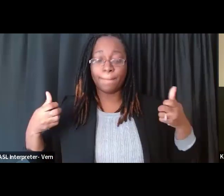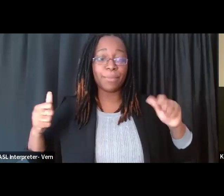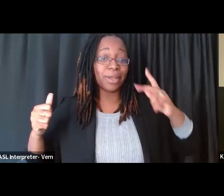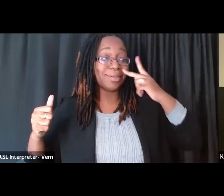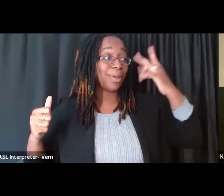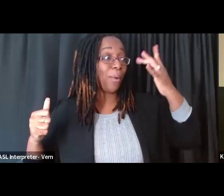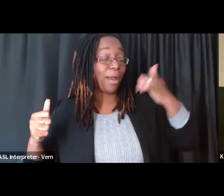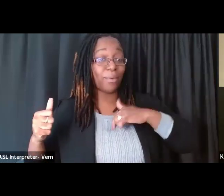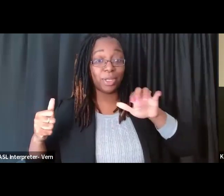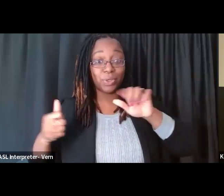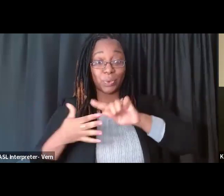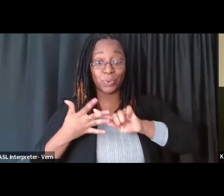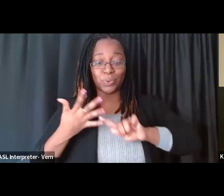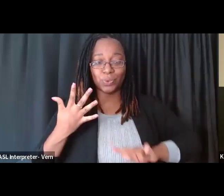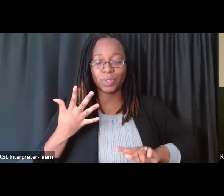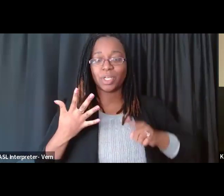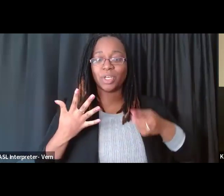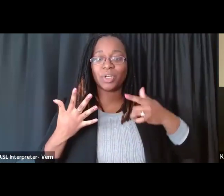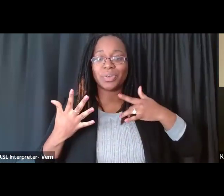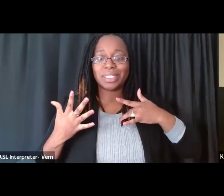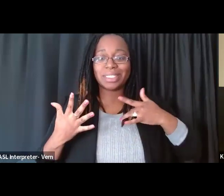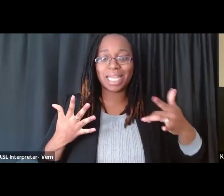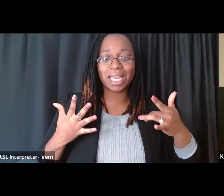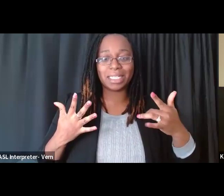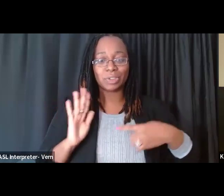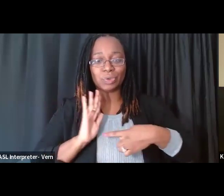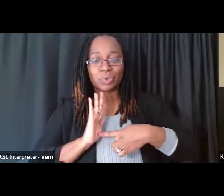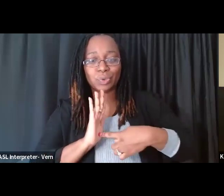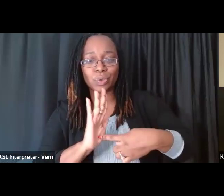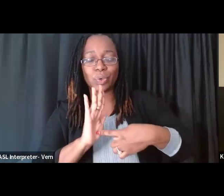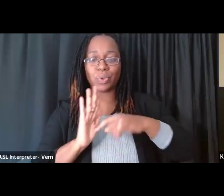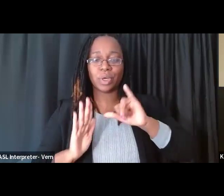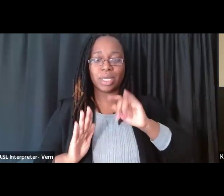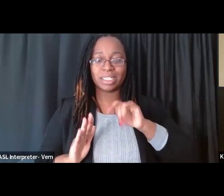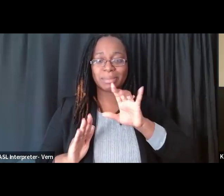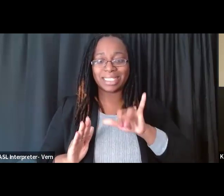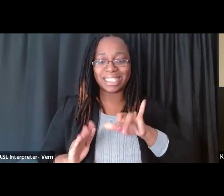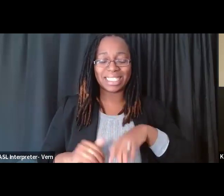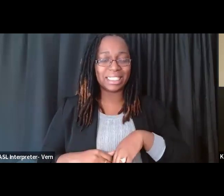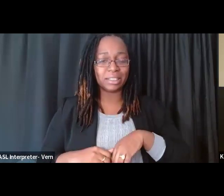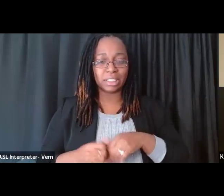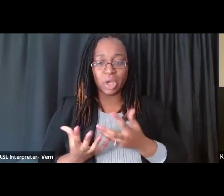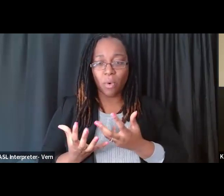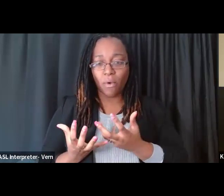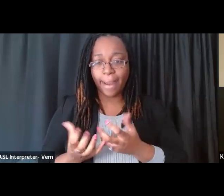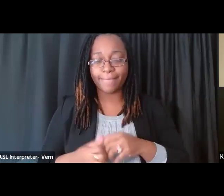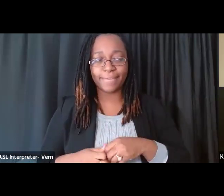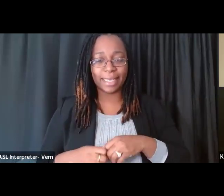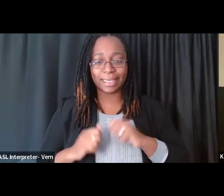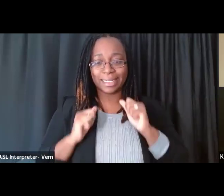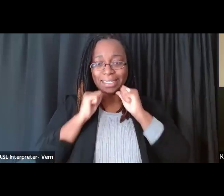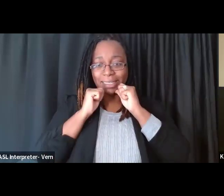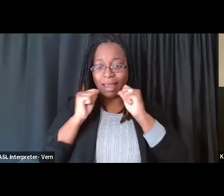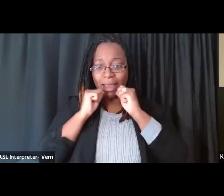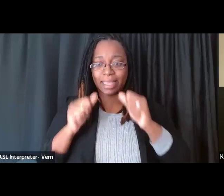we do. You who traffics in intimacy, craving it, denying it, seeking in it, reveling in